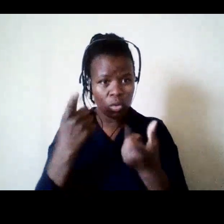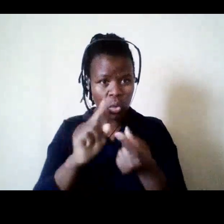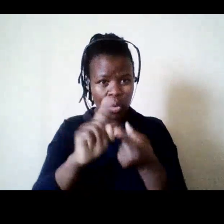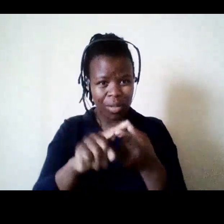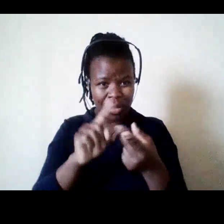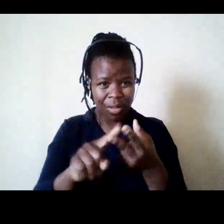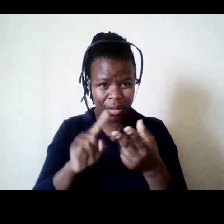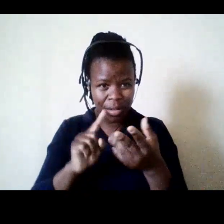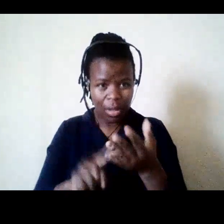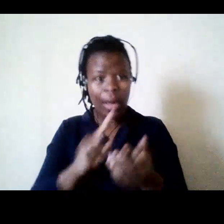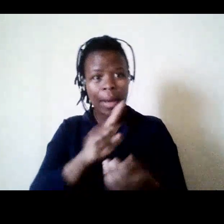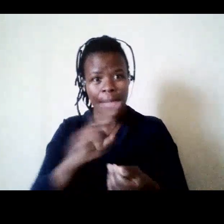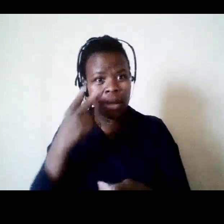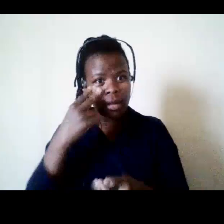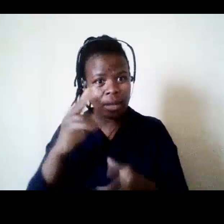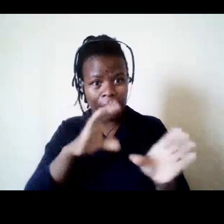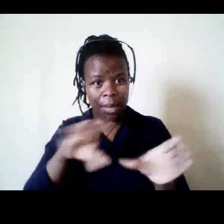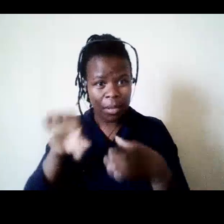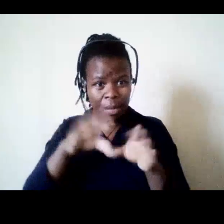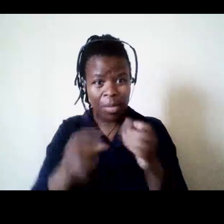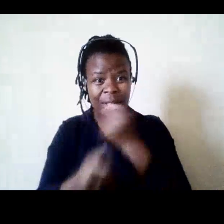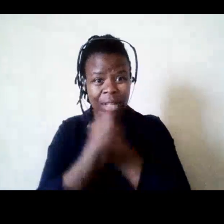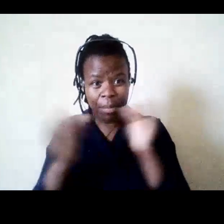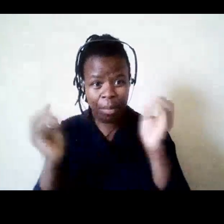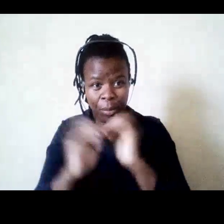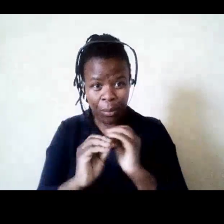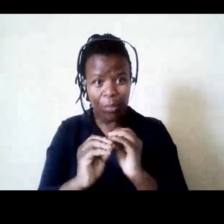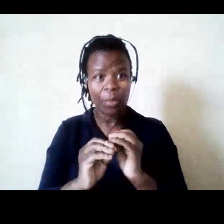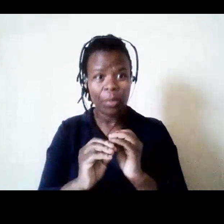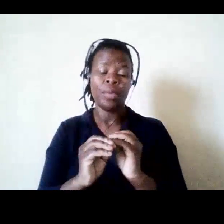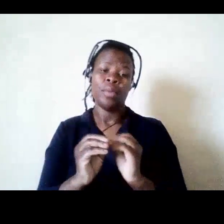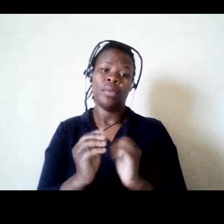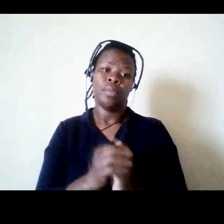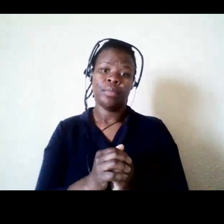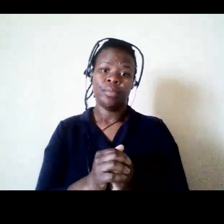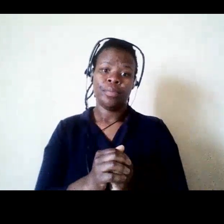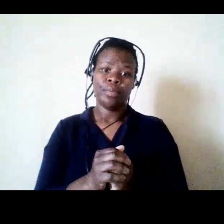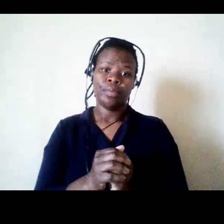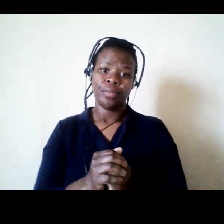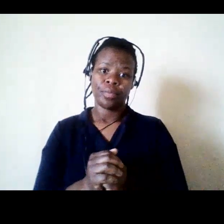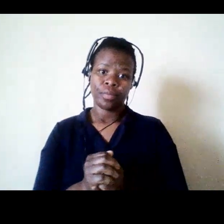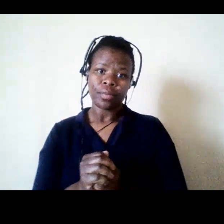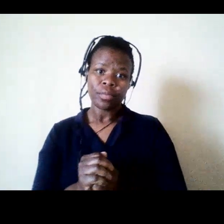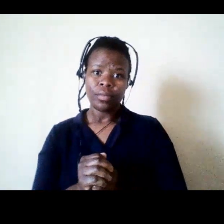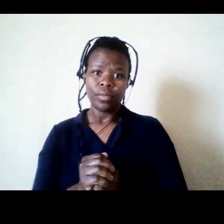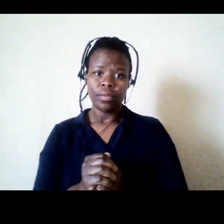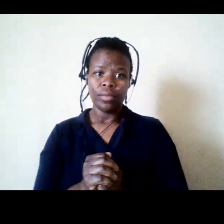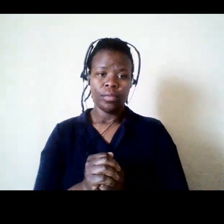happening. Yeah. That's one way. It's not foolproof, but it's one way. Yeah.